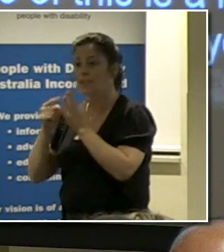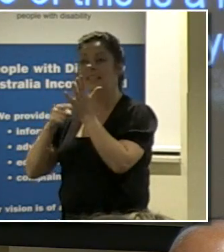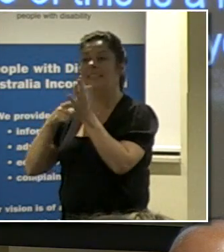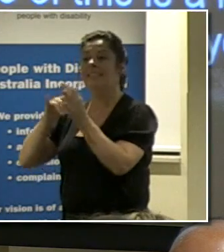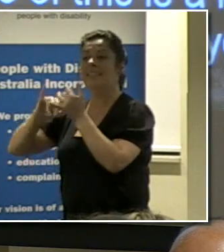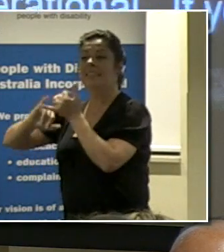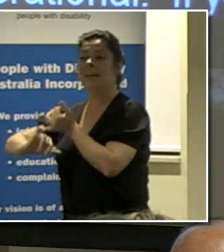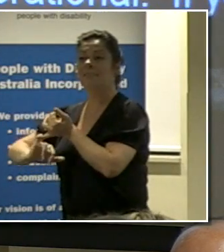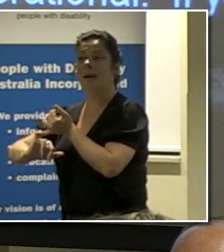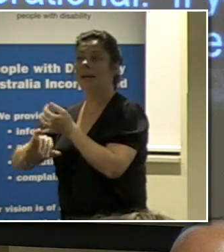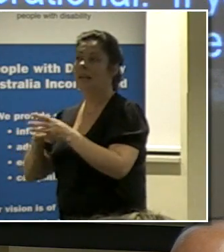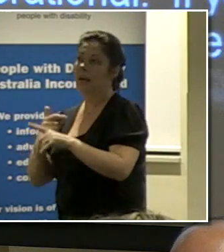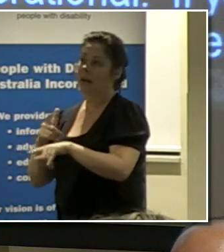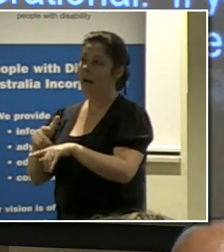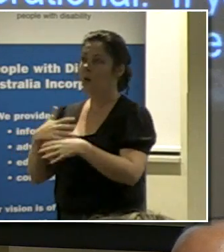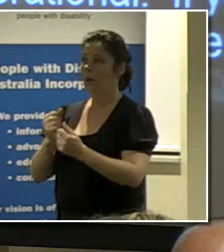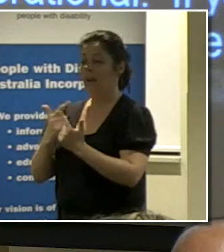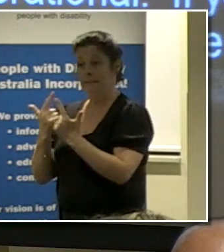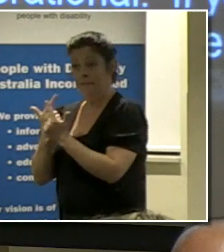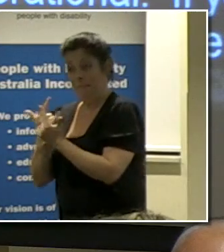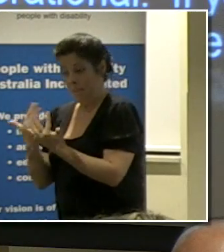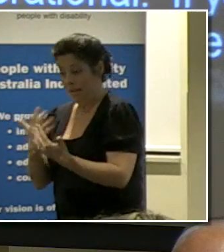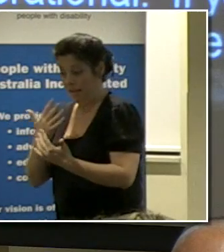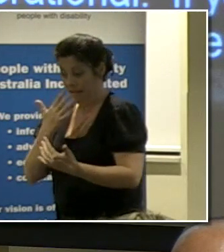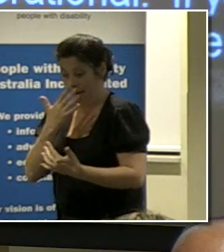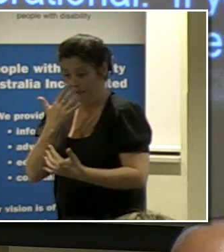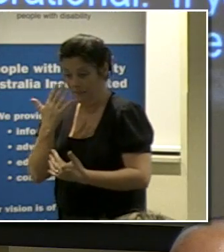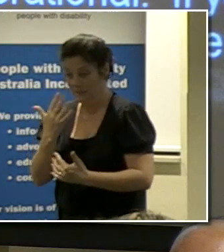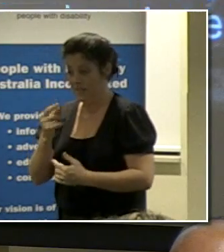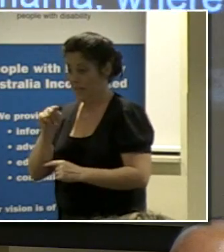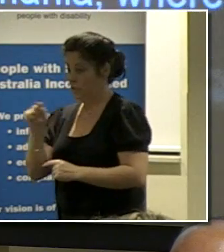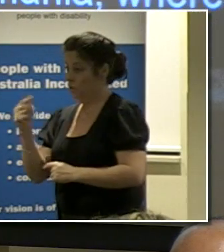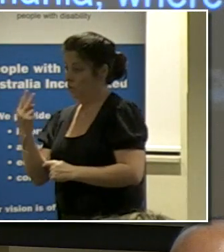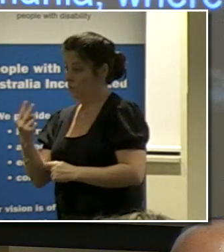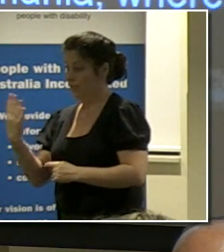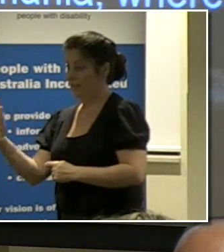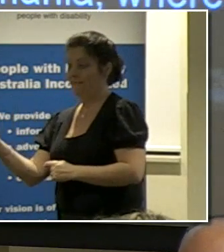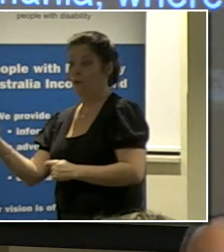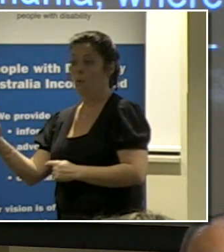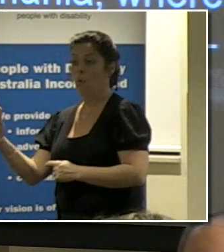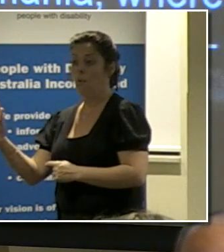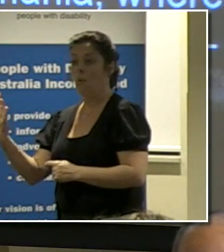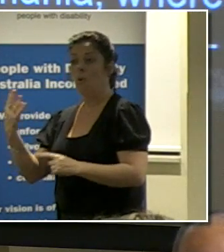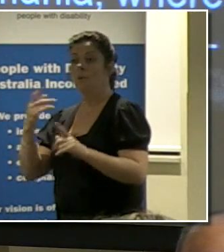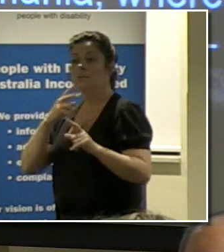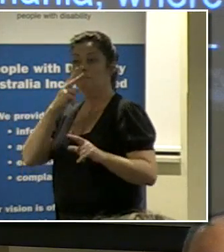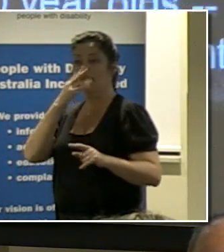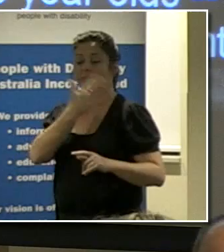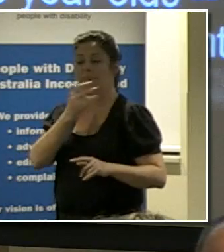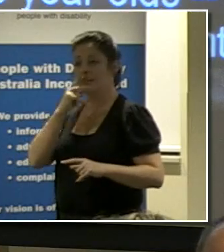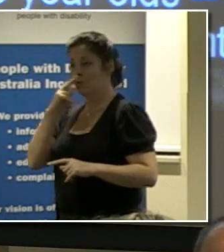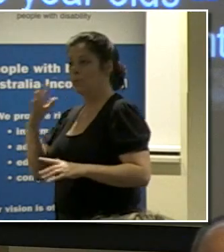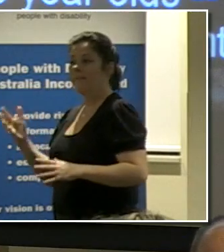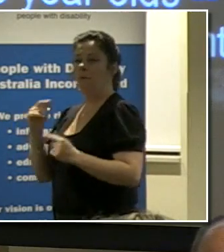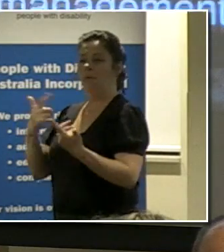have those 15 to 24-year-olds, say, our rates of self-management are way higher than anywhere else